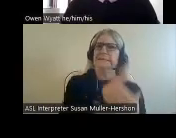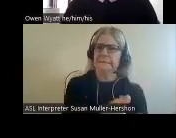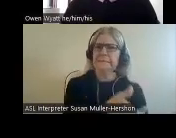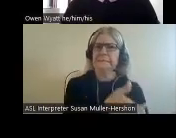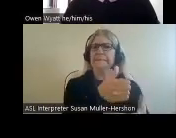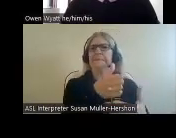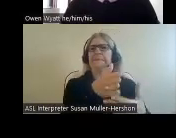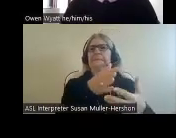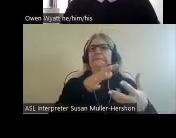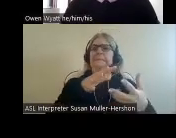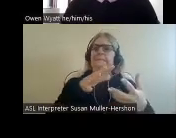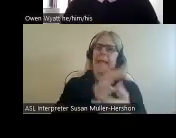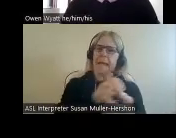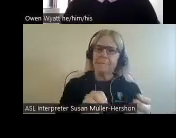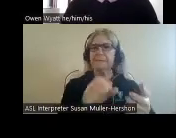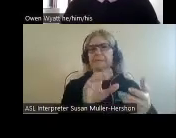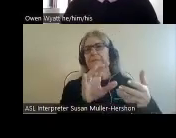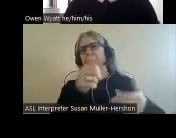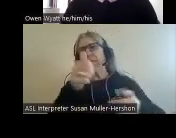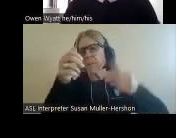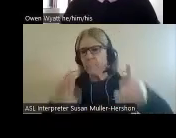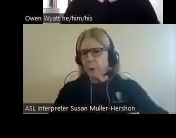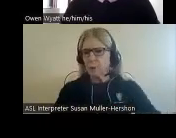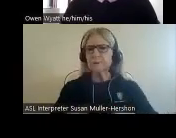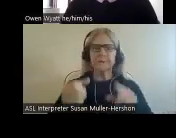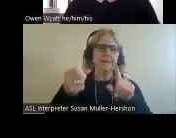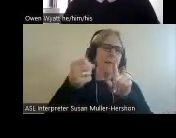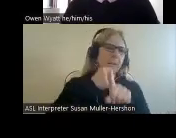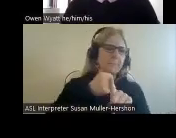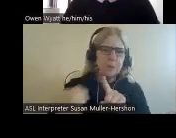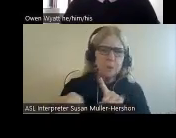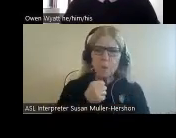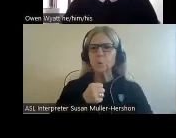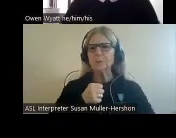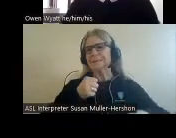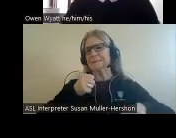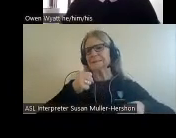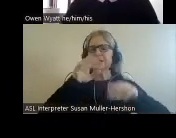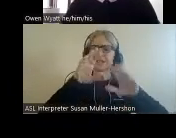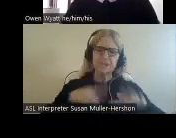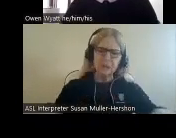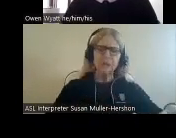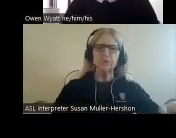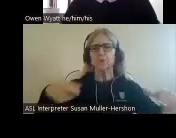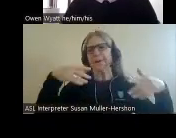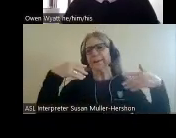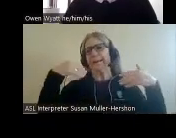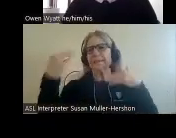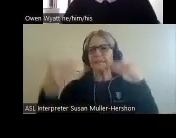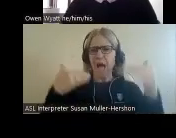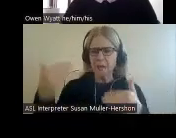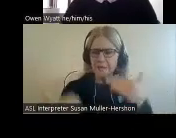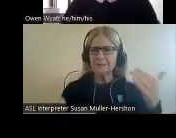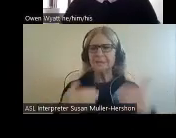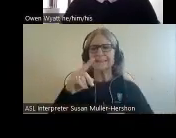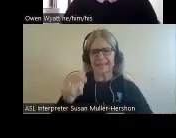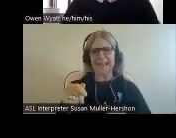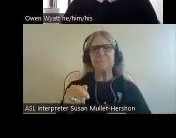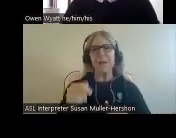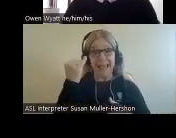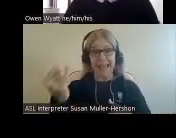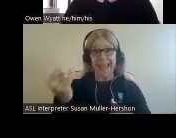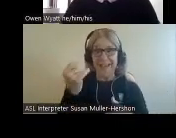like elder abuse or child abuse or disabled abuse. So in circumstances like that, we will break